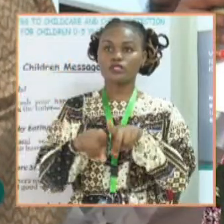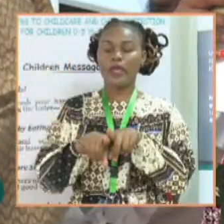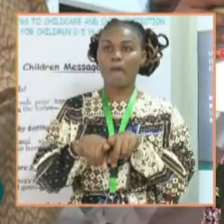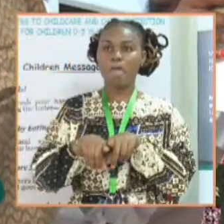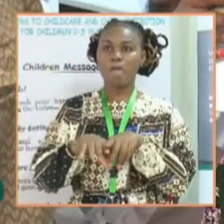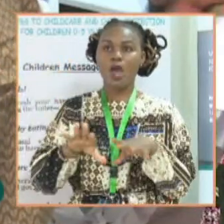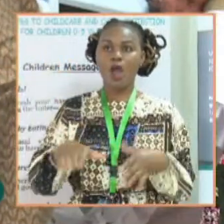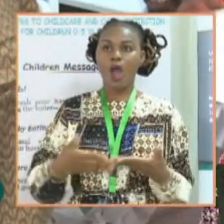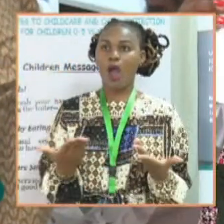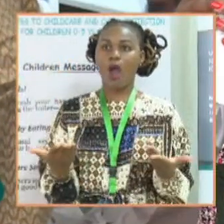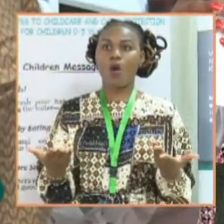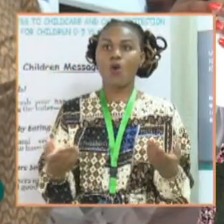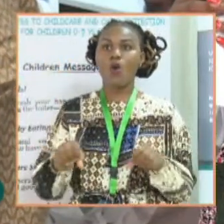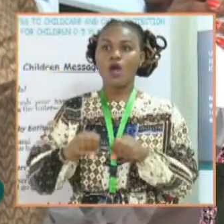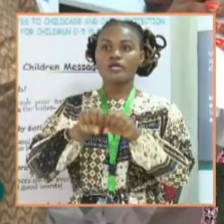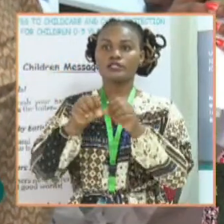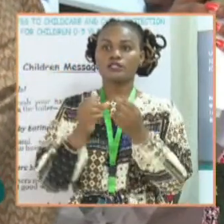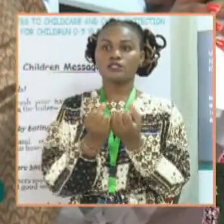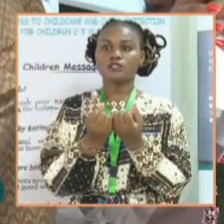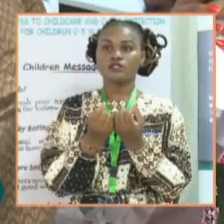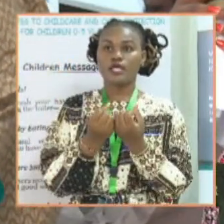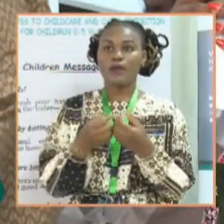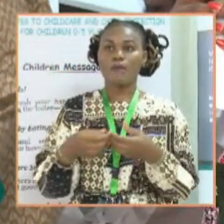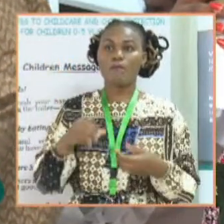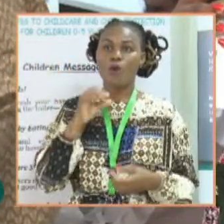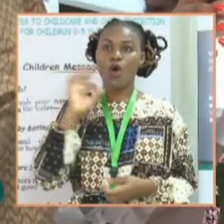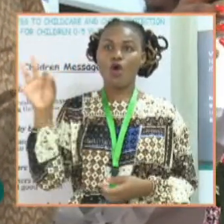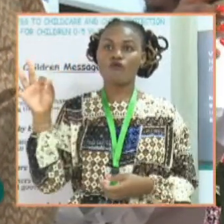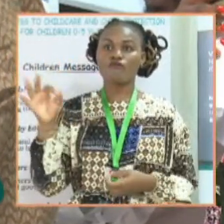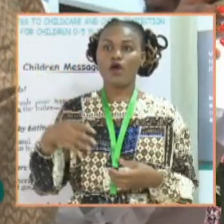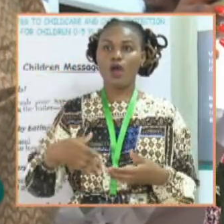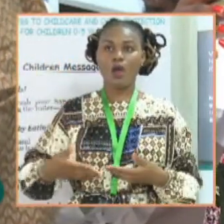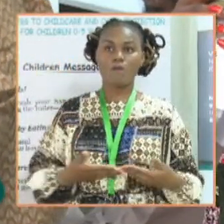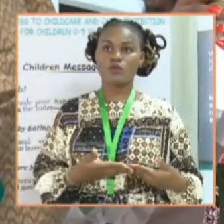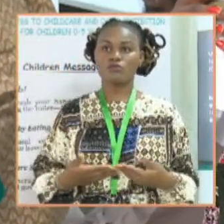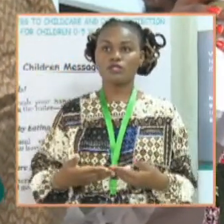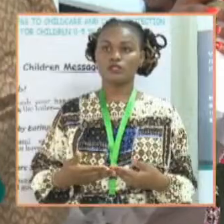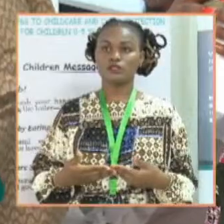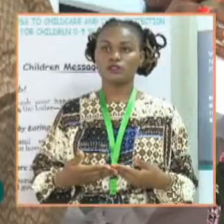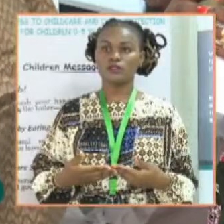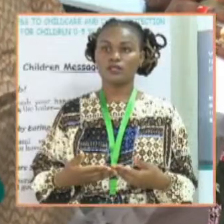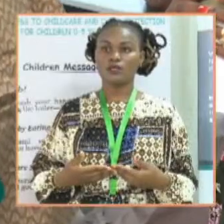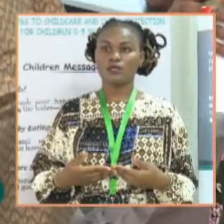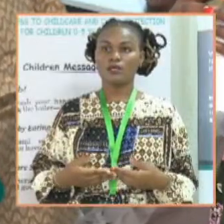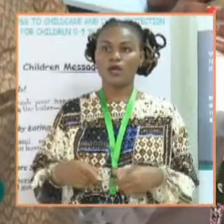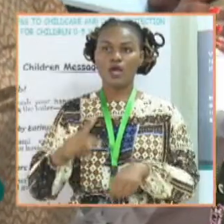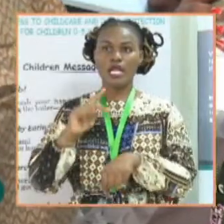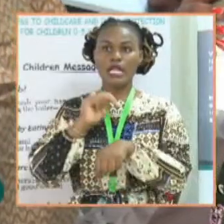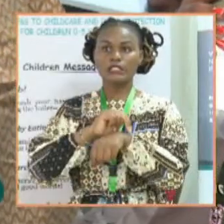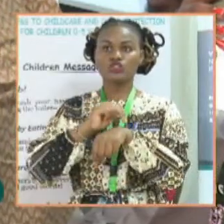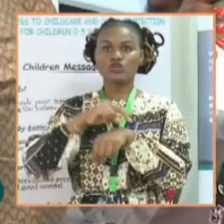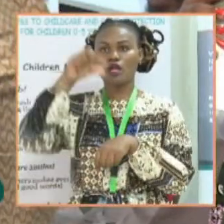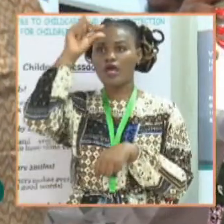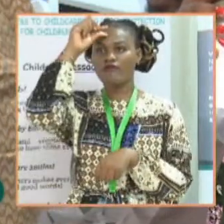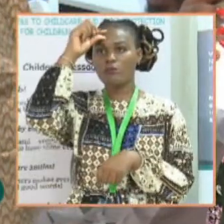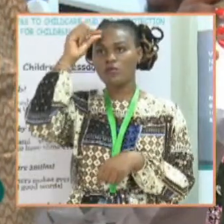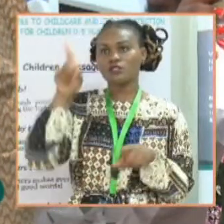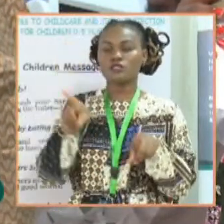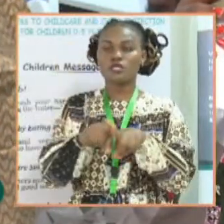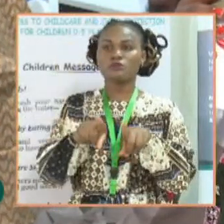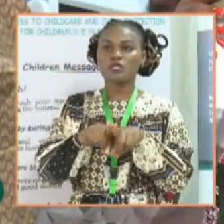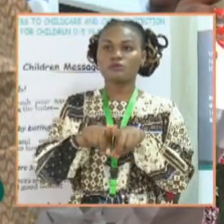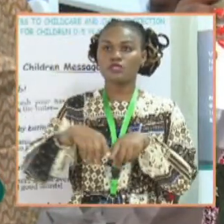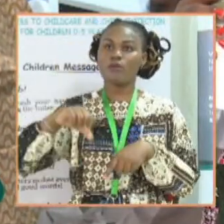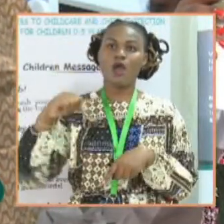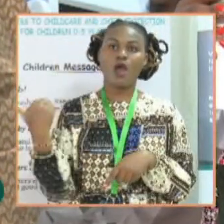of children, there is a responsibility the government is supposed to play, but there are other stakeholders who come in. And the main